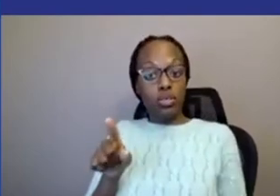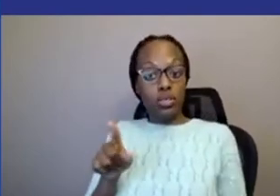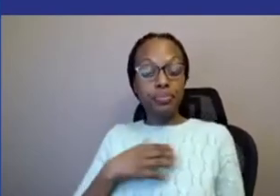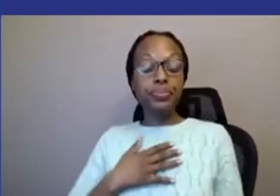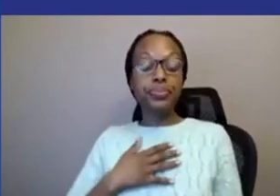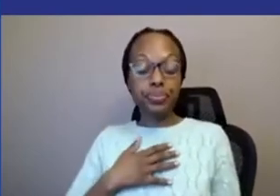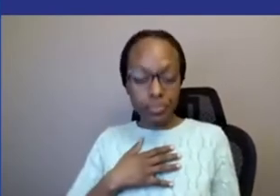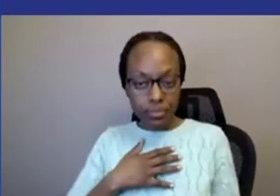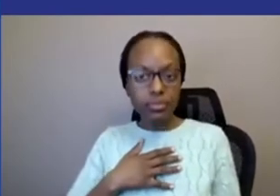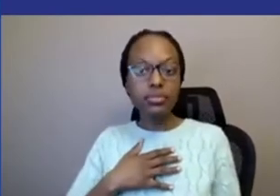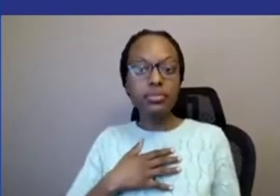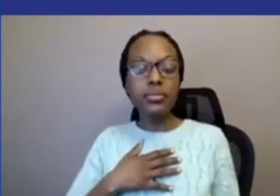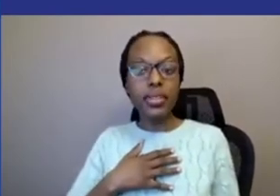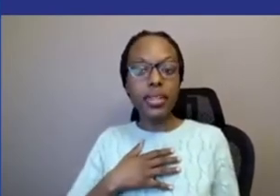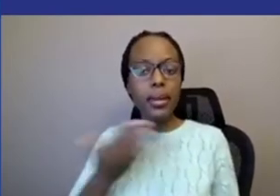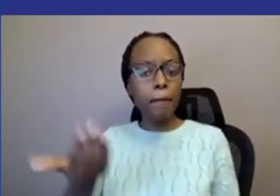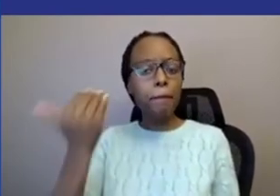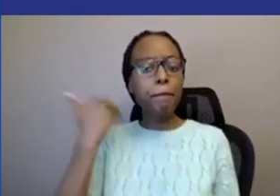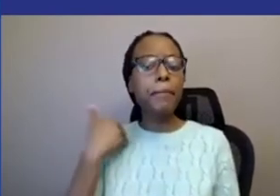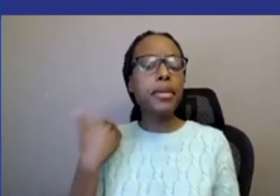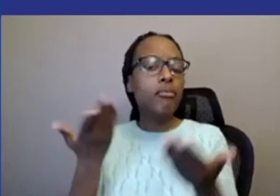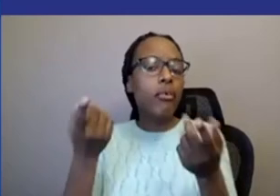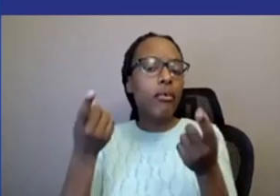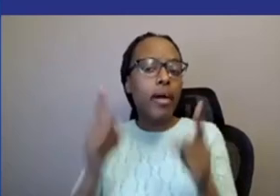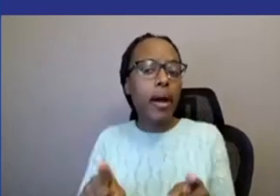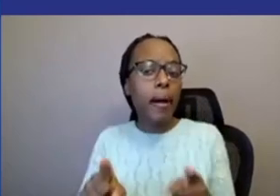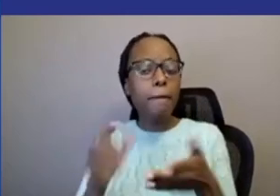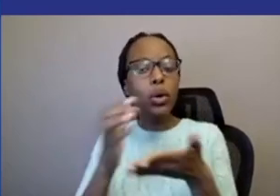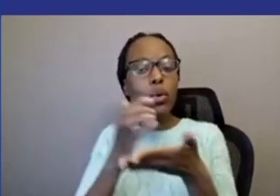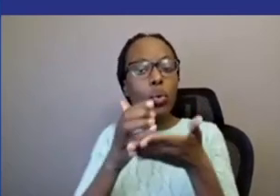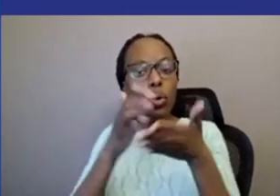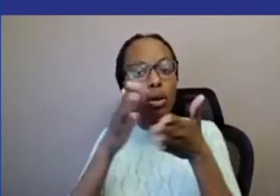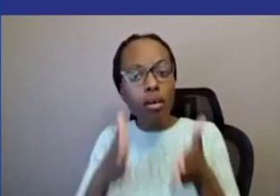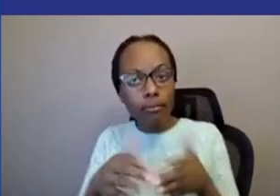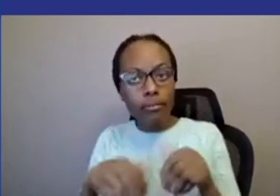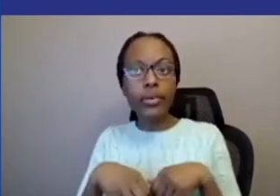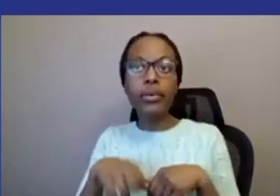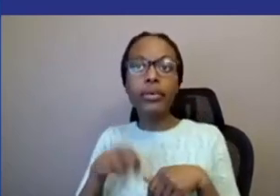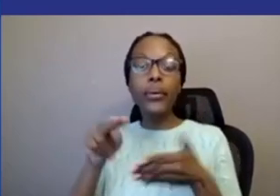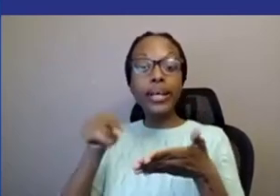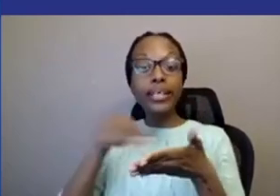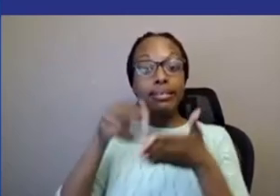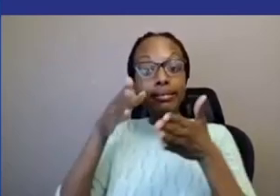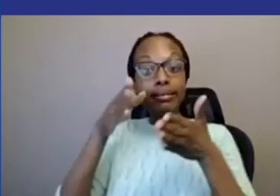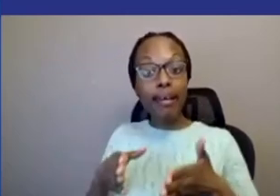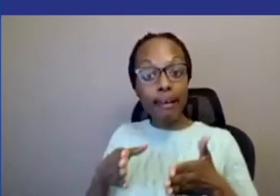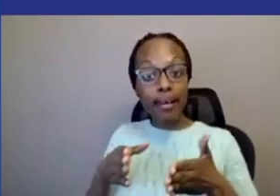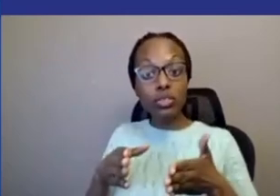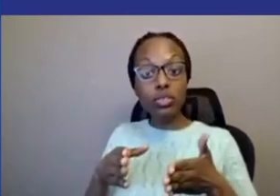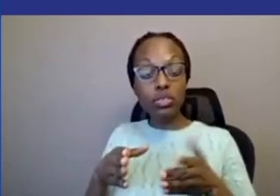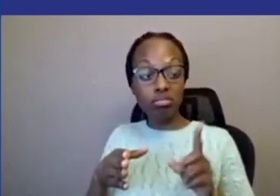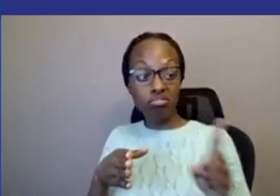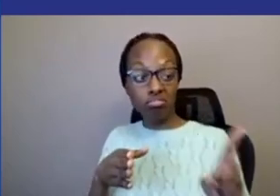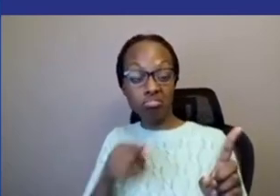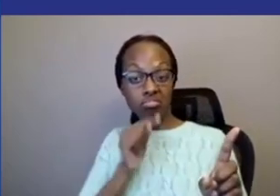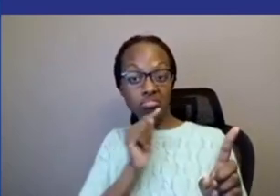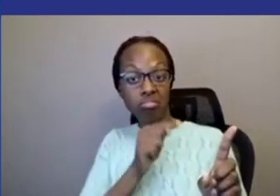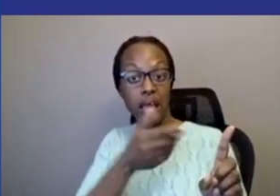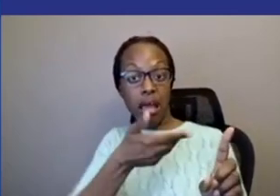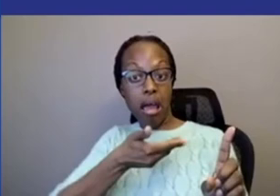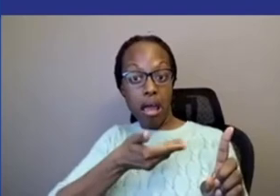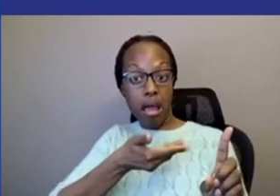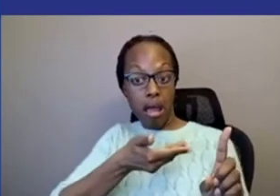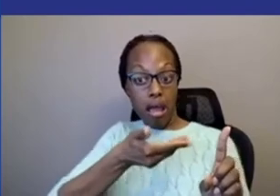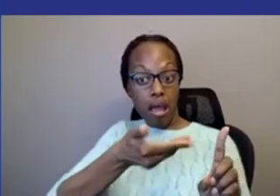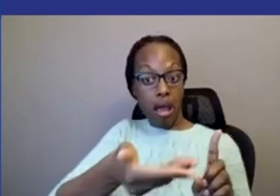a situation where a choreographer or a dancer has been hired for an opportunity that is